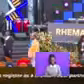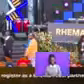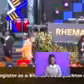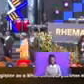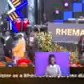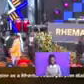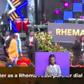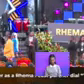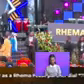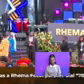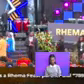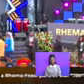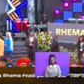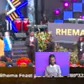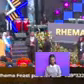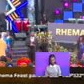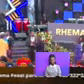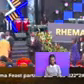Lord